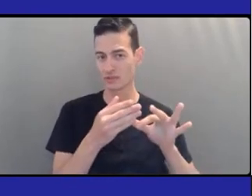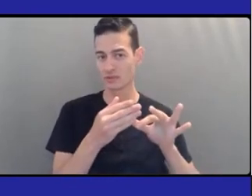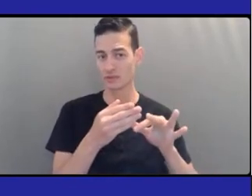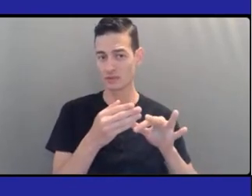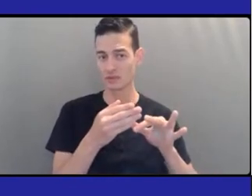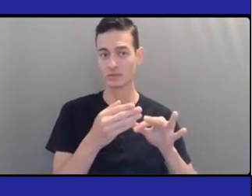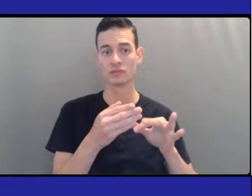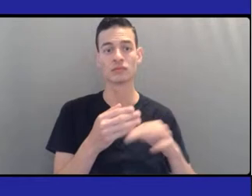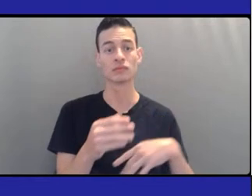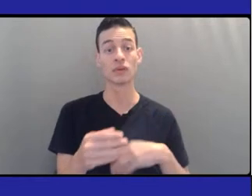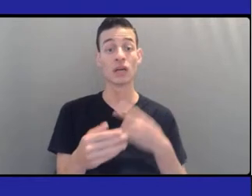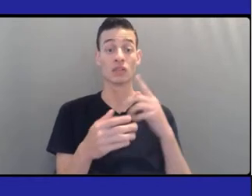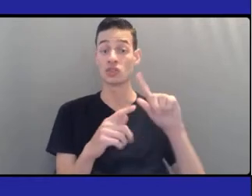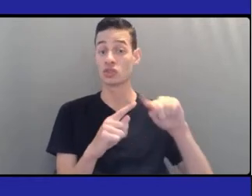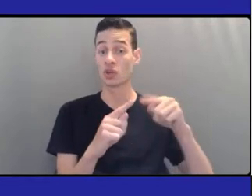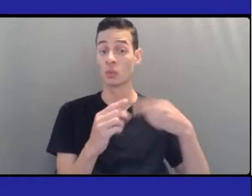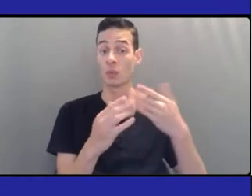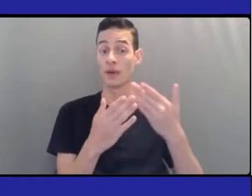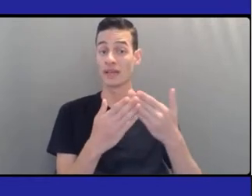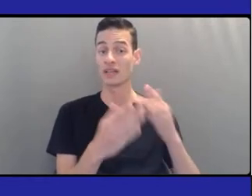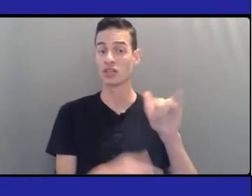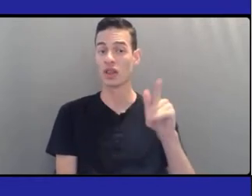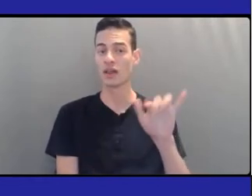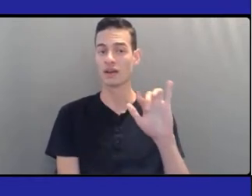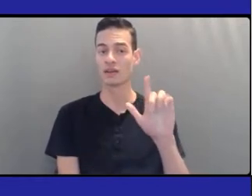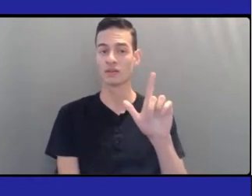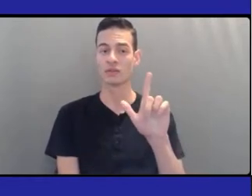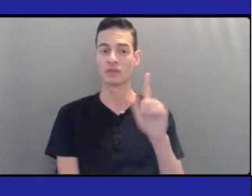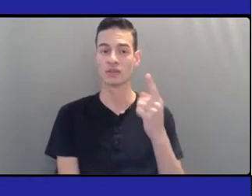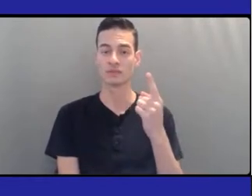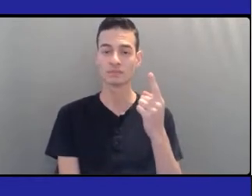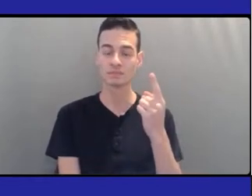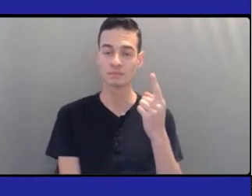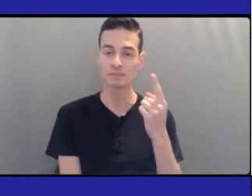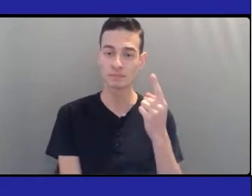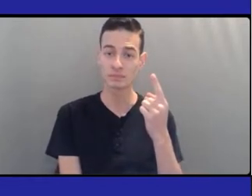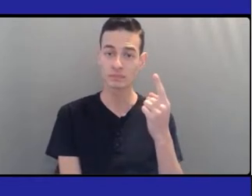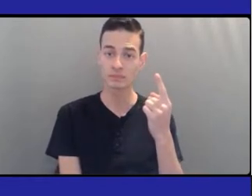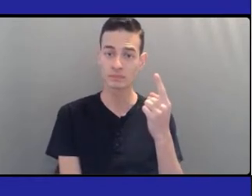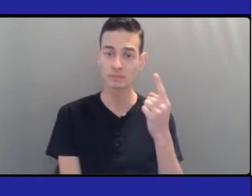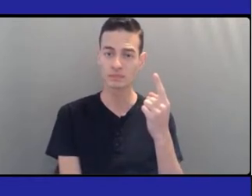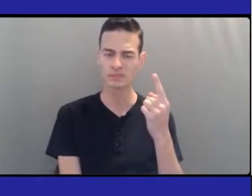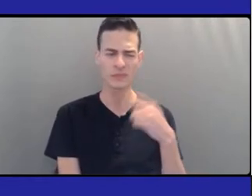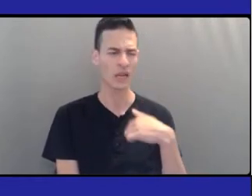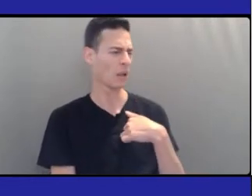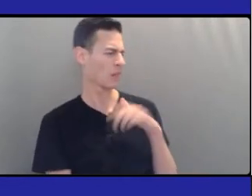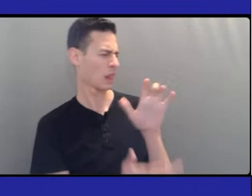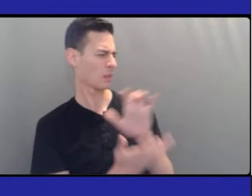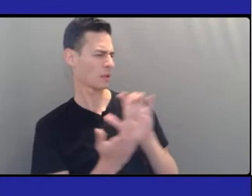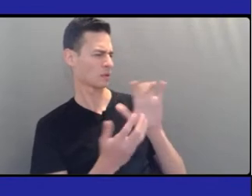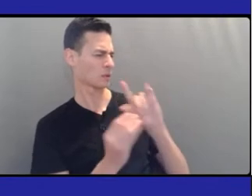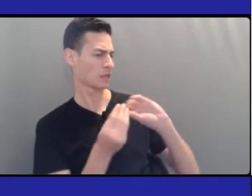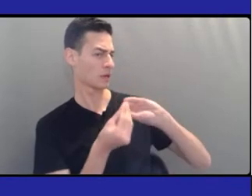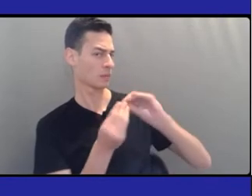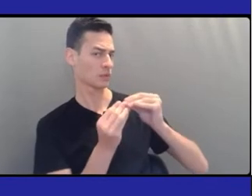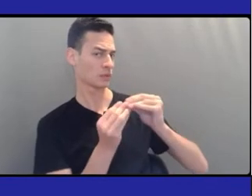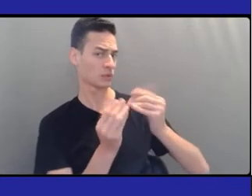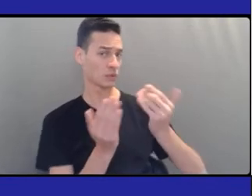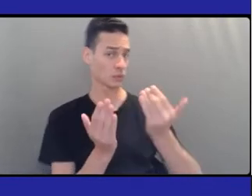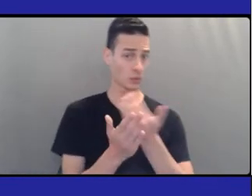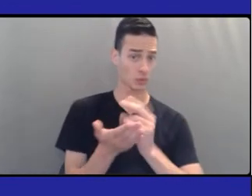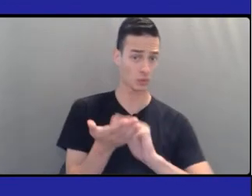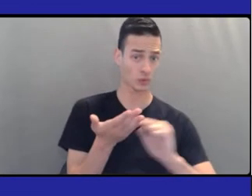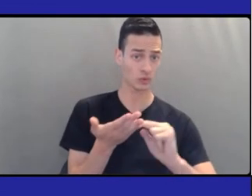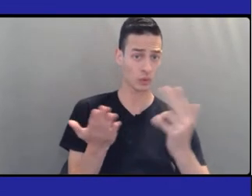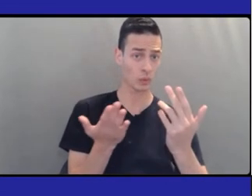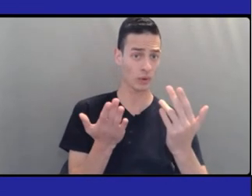1st. Okay. Thank you. Thank you so much. Sally? Just a quick question on the numbers. I got a little confused. So the new contract is